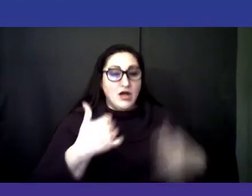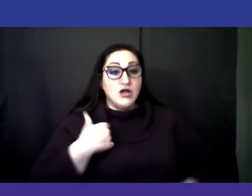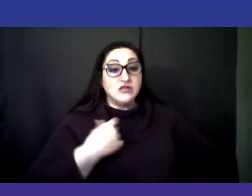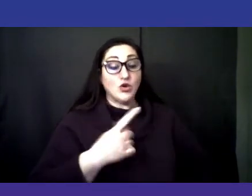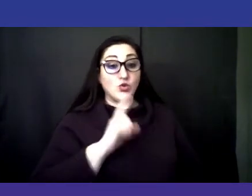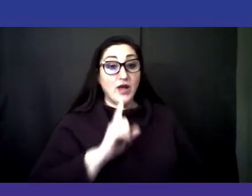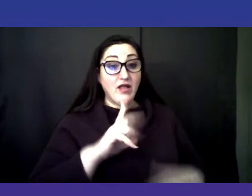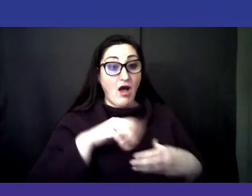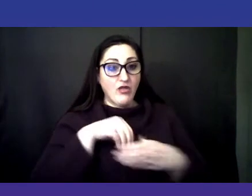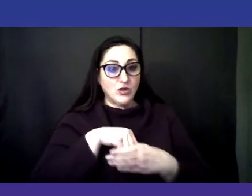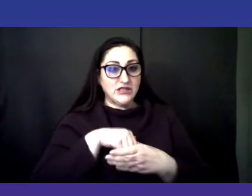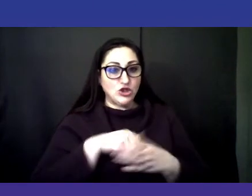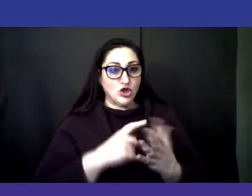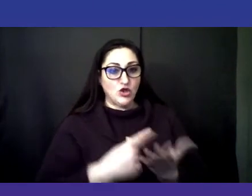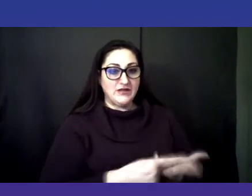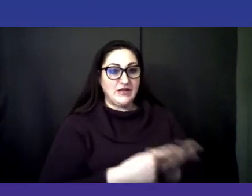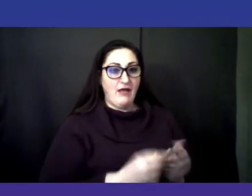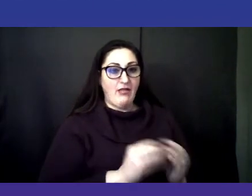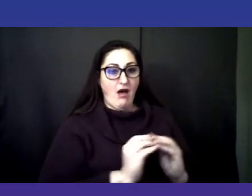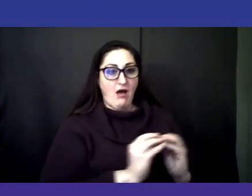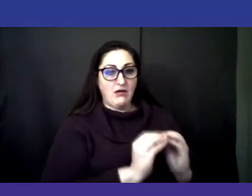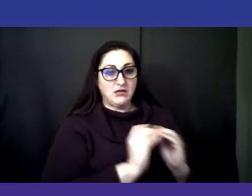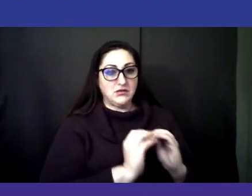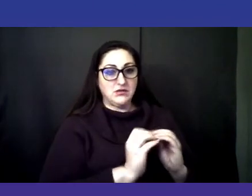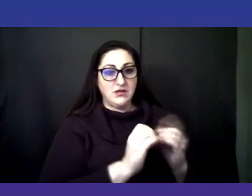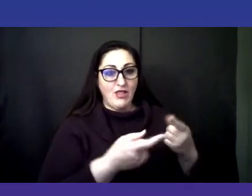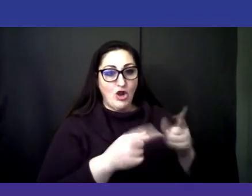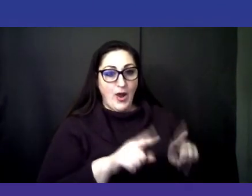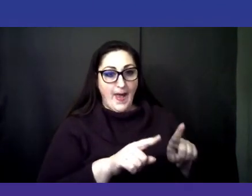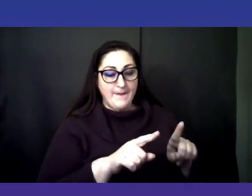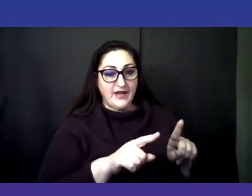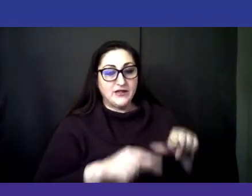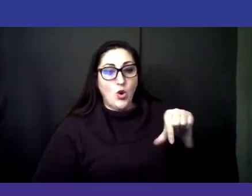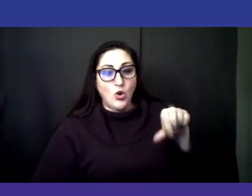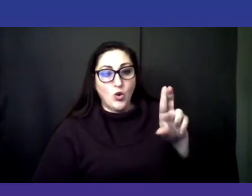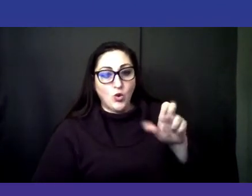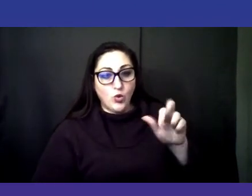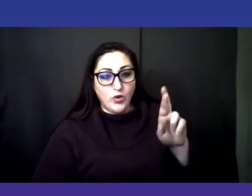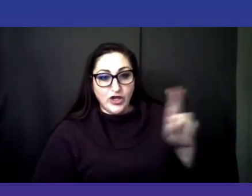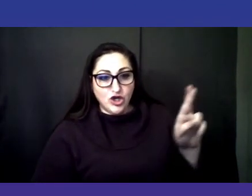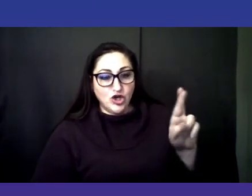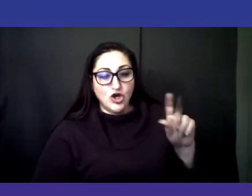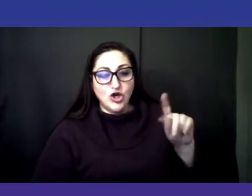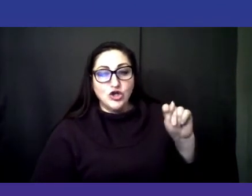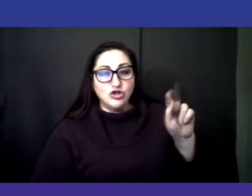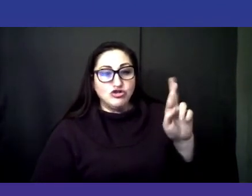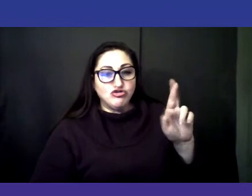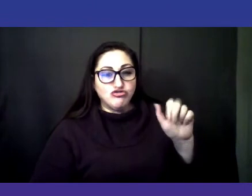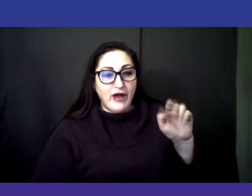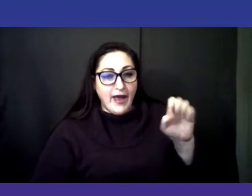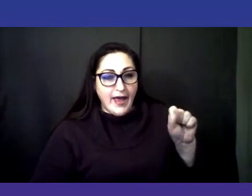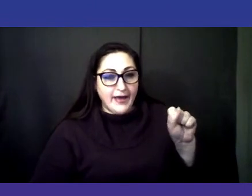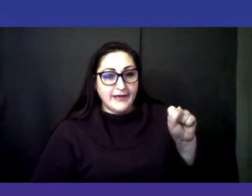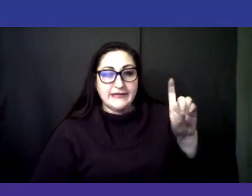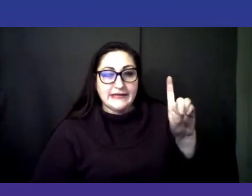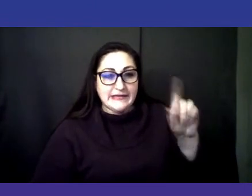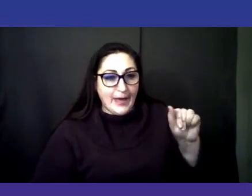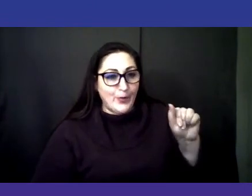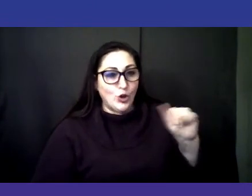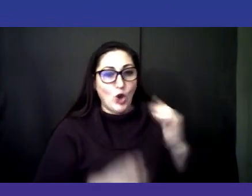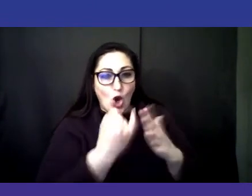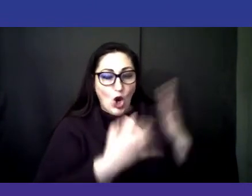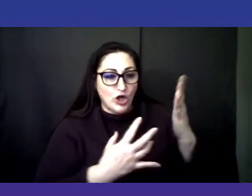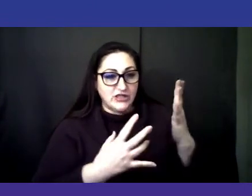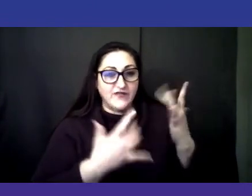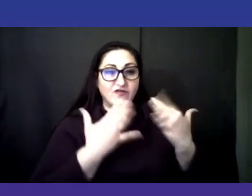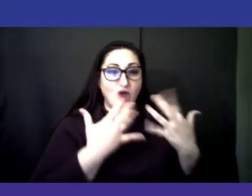occurring within those spaces so that queer, trans, like disabled artists of color can like have dialogues with each other, produce work with